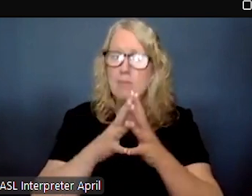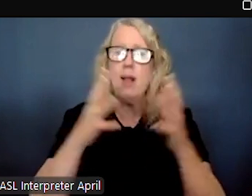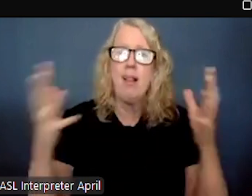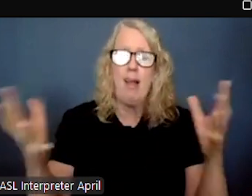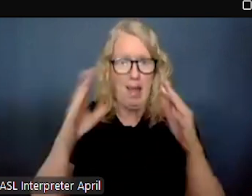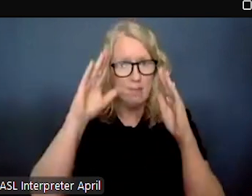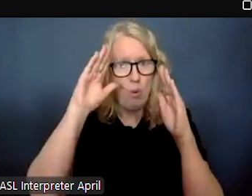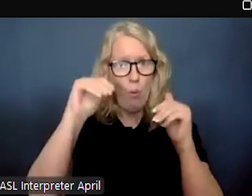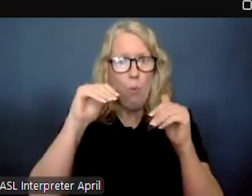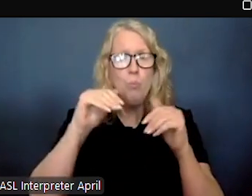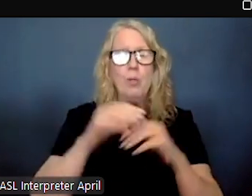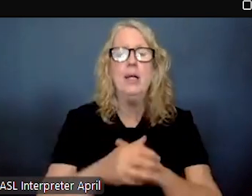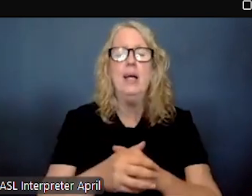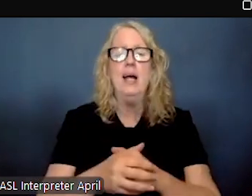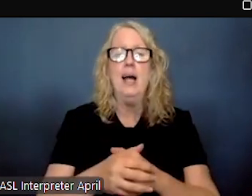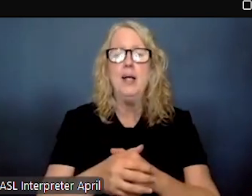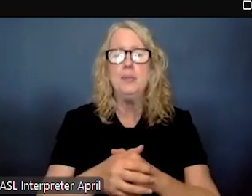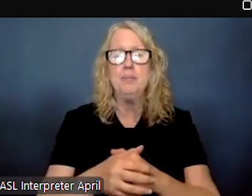lot to,